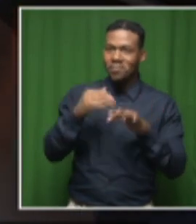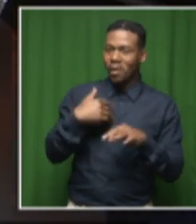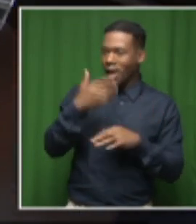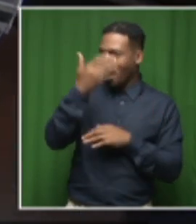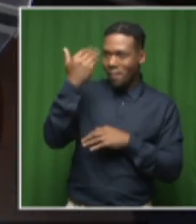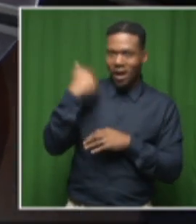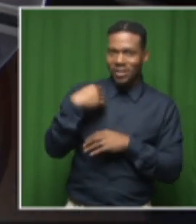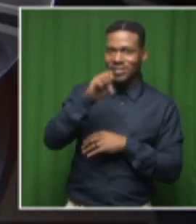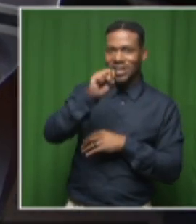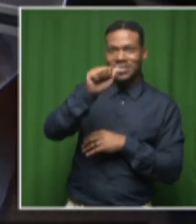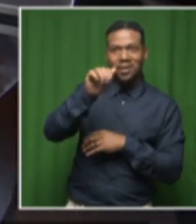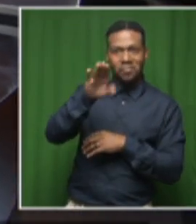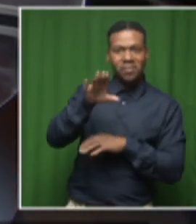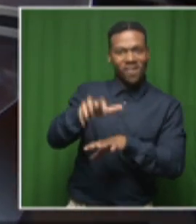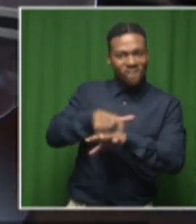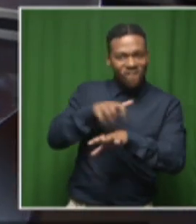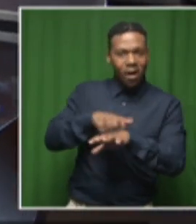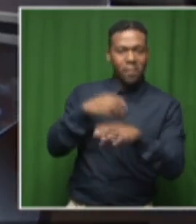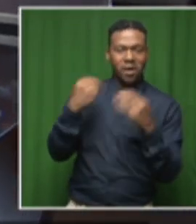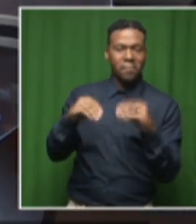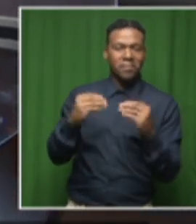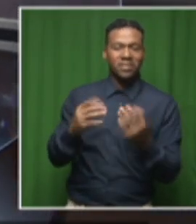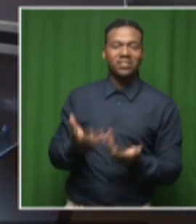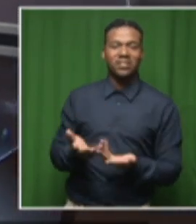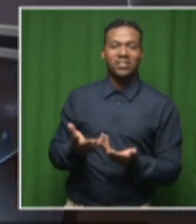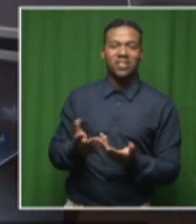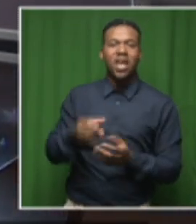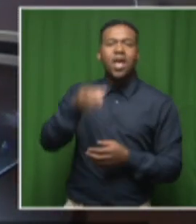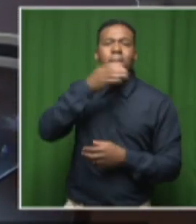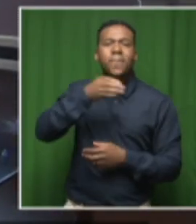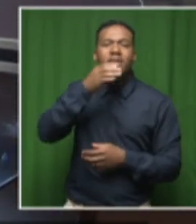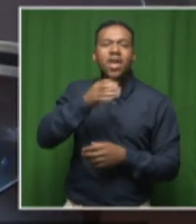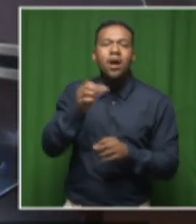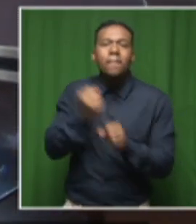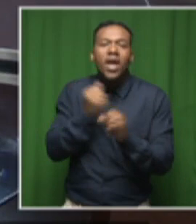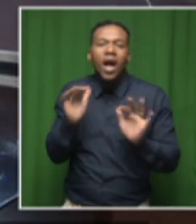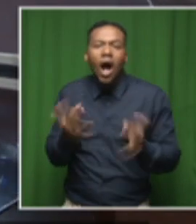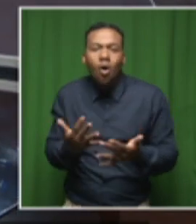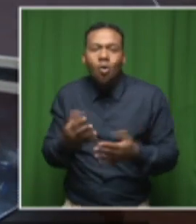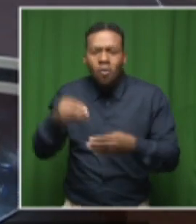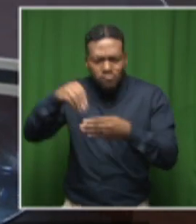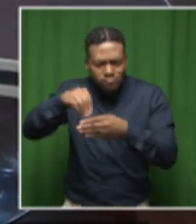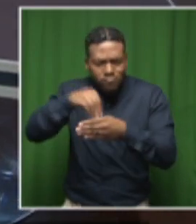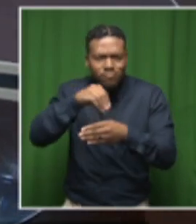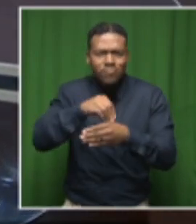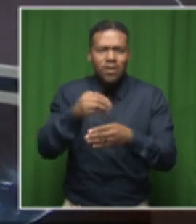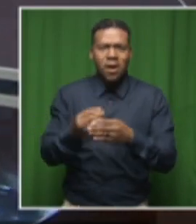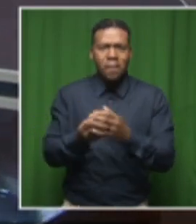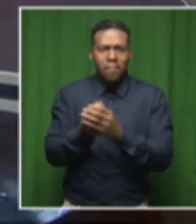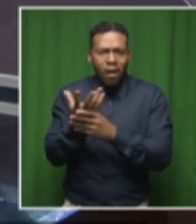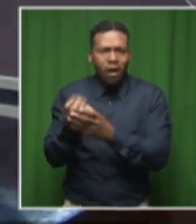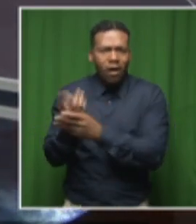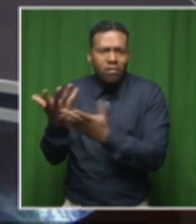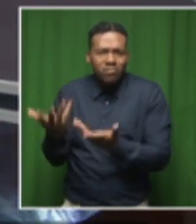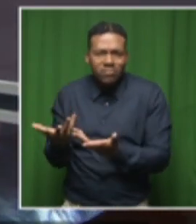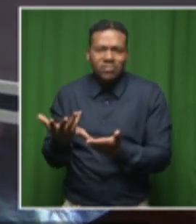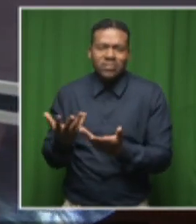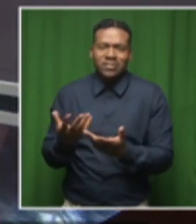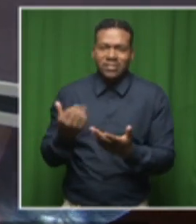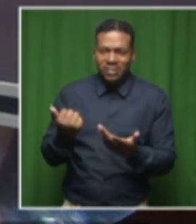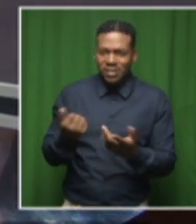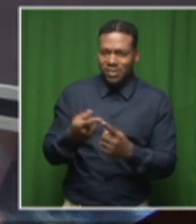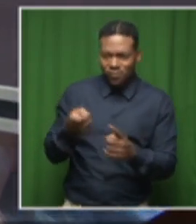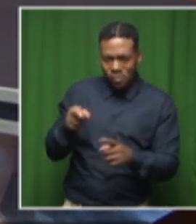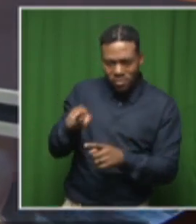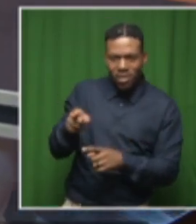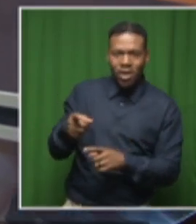because if you think about the raw materials that go into beer, it's maize, it's barley, you farm those things, the hops, you farm those things. So we have a lot